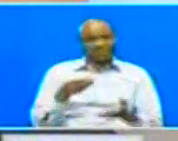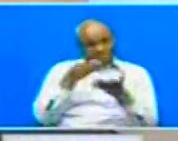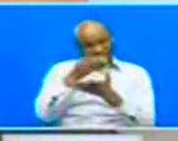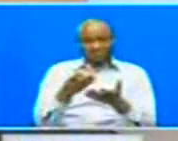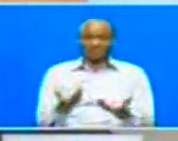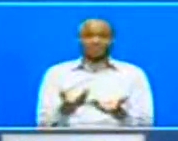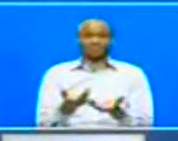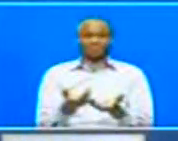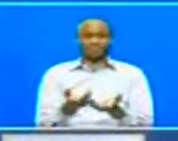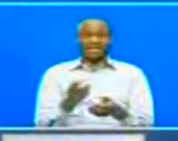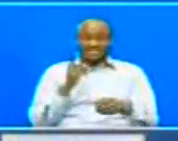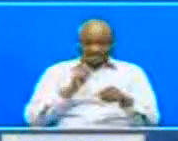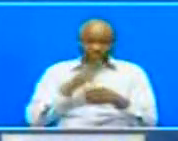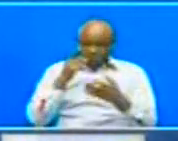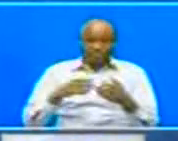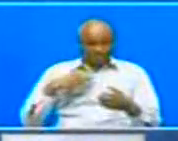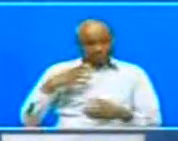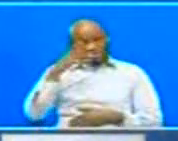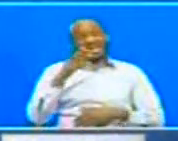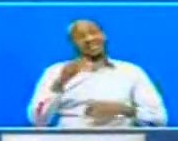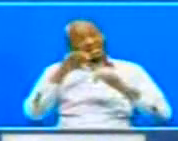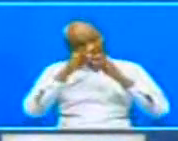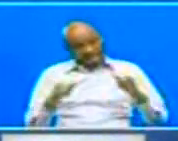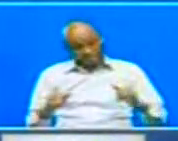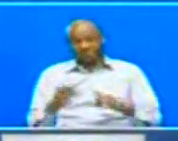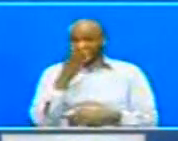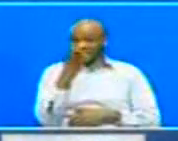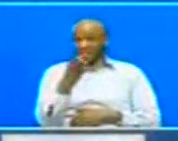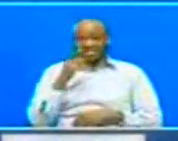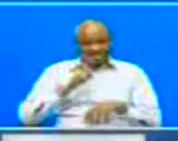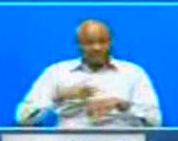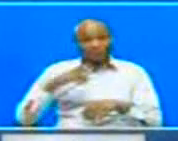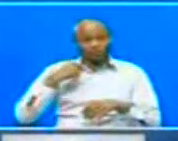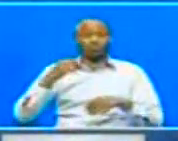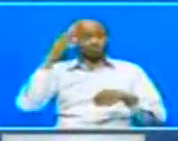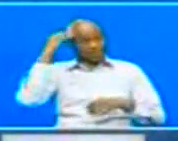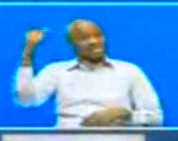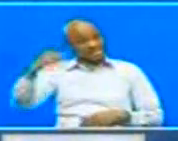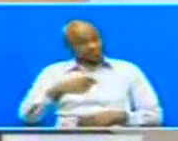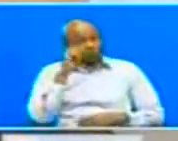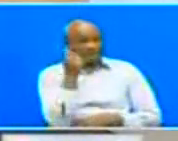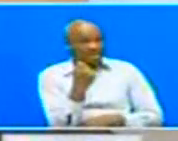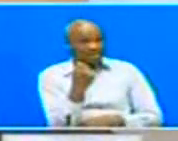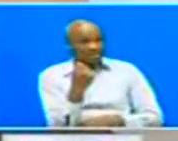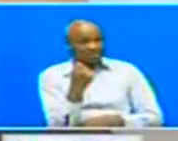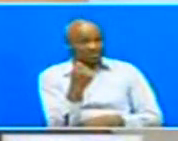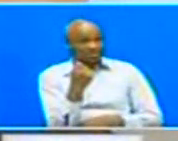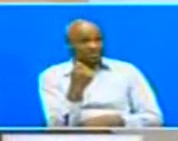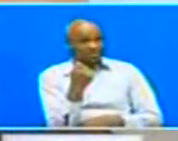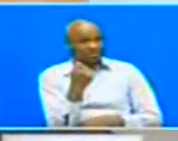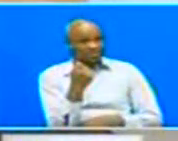must be honest. Actually, the neutrality of the people in the camp, even in 2011, when the mass exodus from Somalia into Kenya,